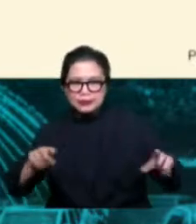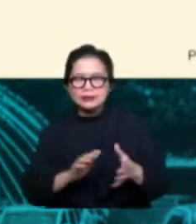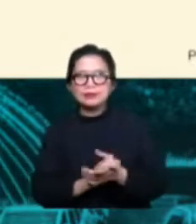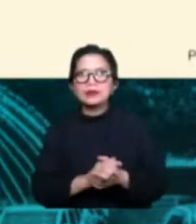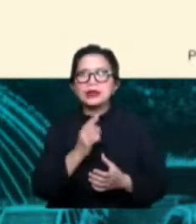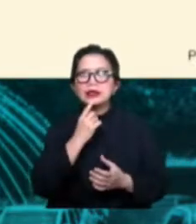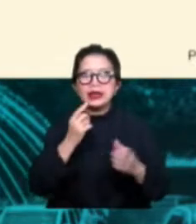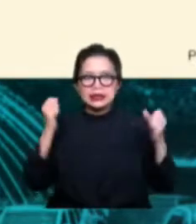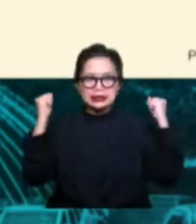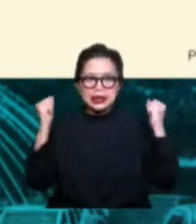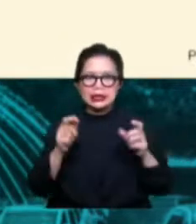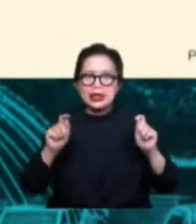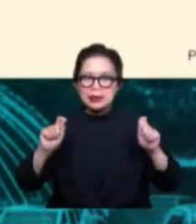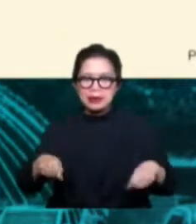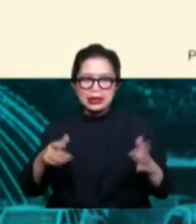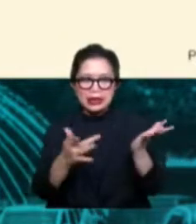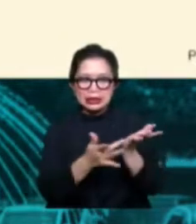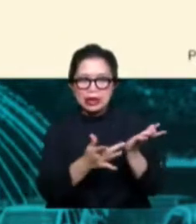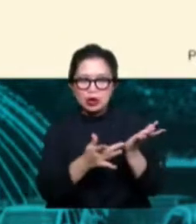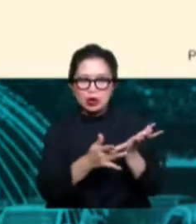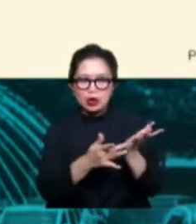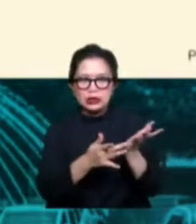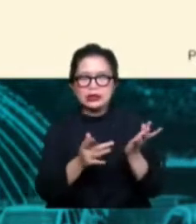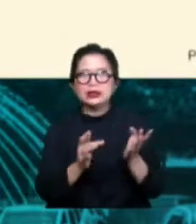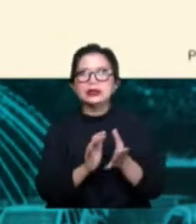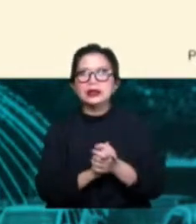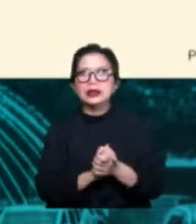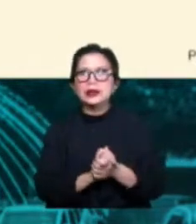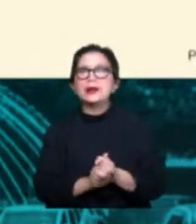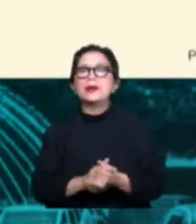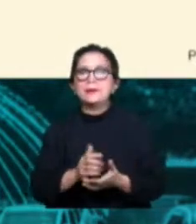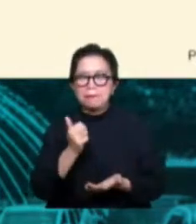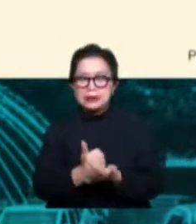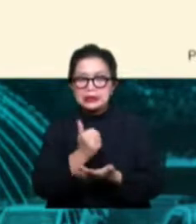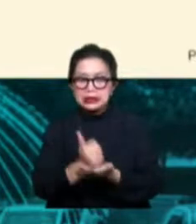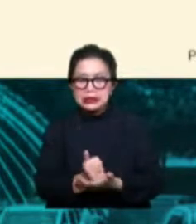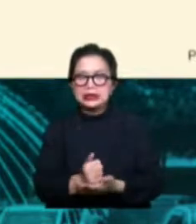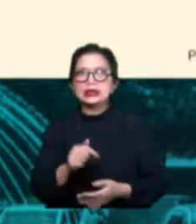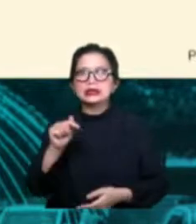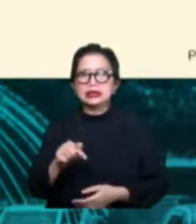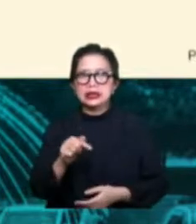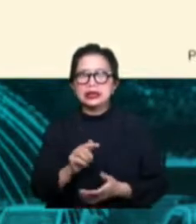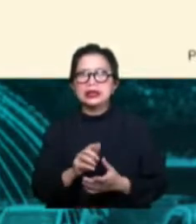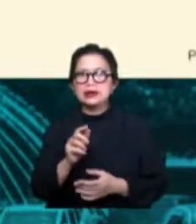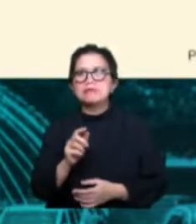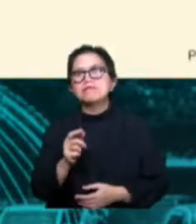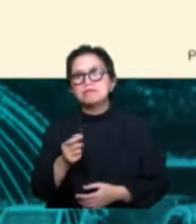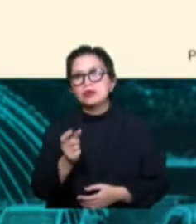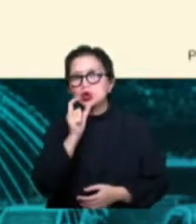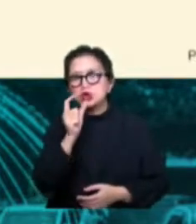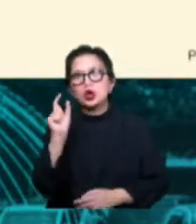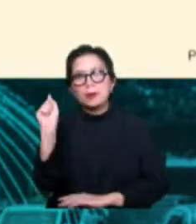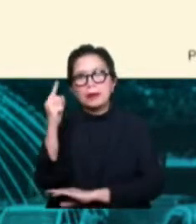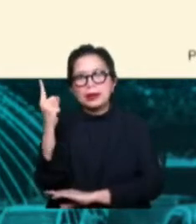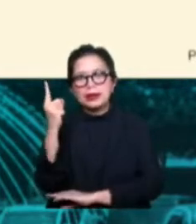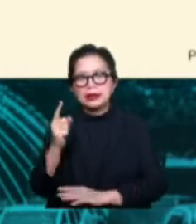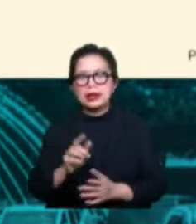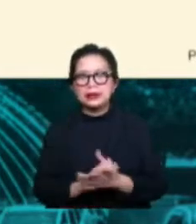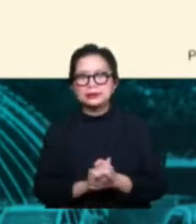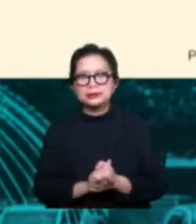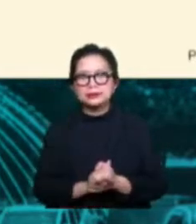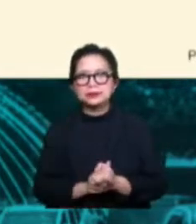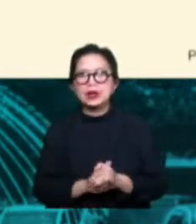the opportunity in the government and economic determinant, internal of social determinant. Investing